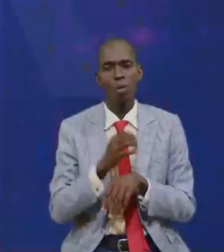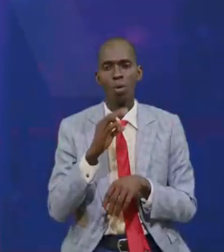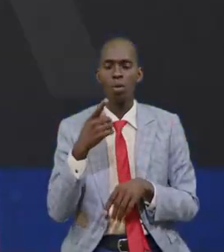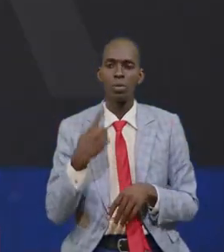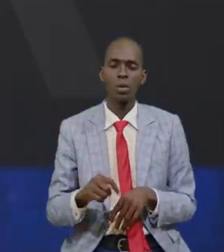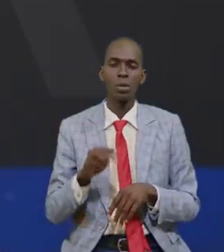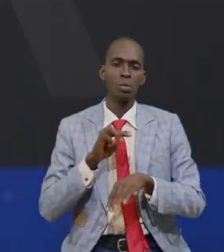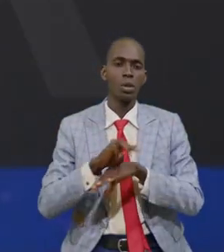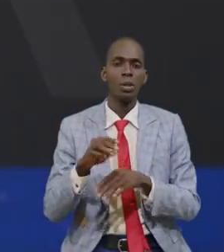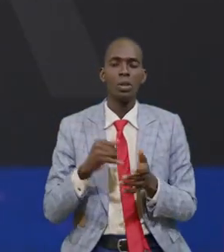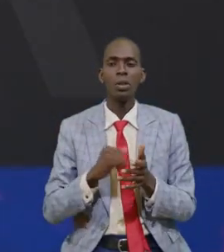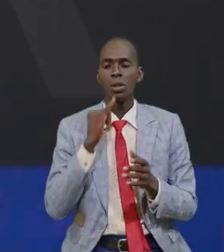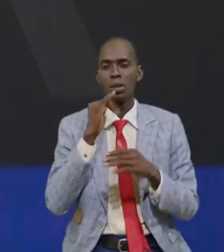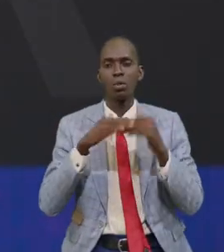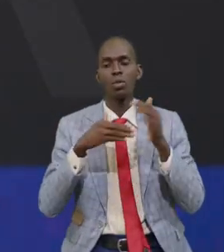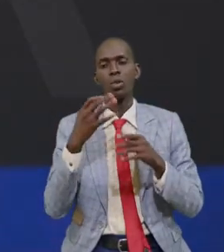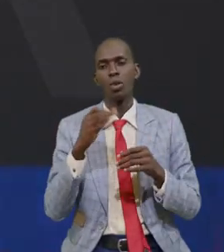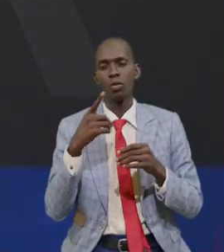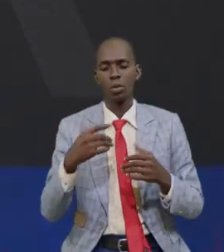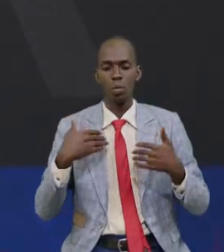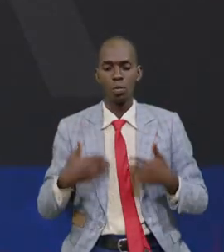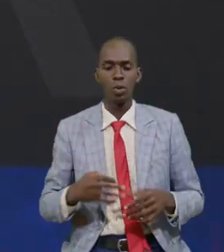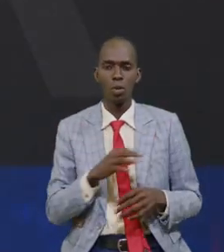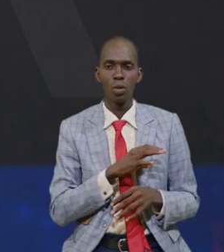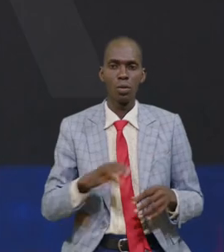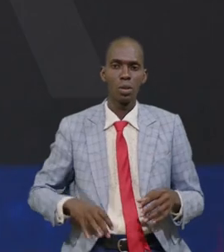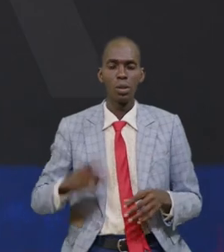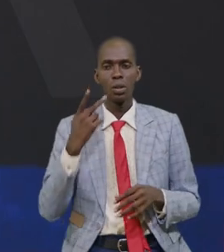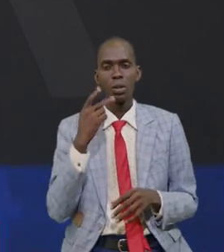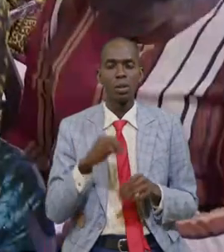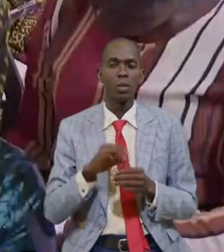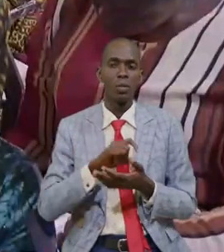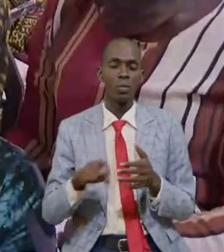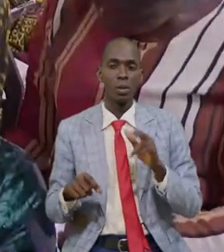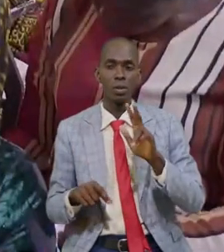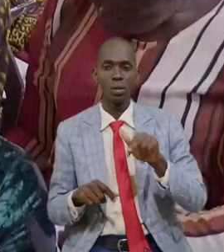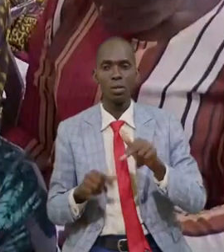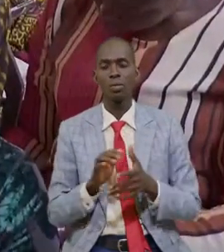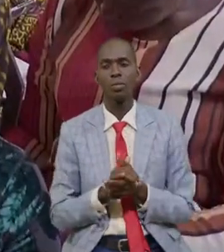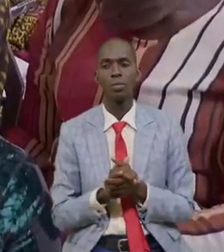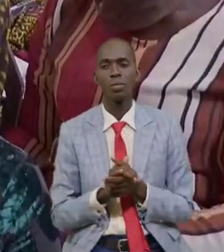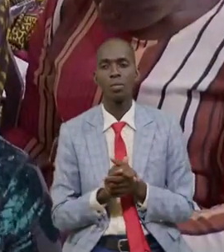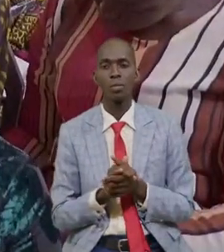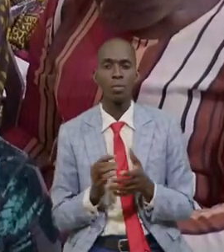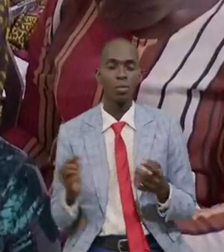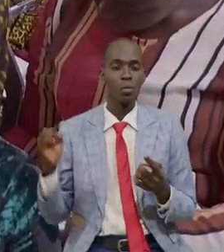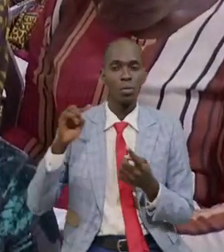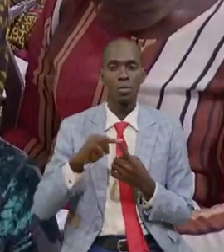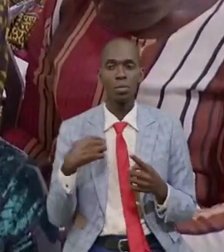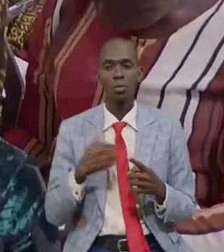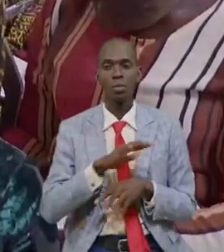the edifying of the body of Christ. Look at verse 13. In verse 13, till we all